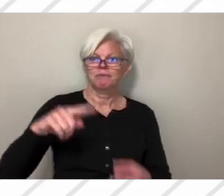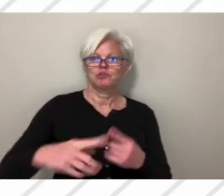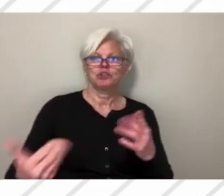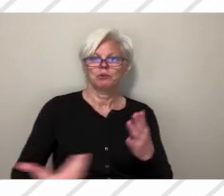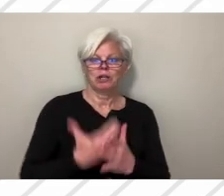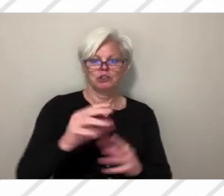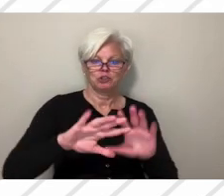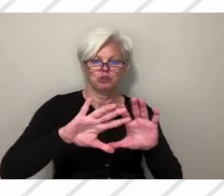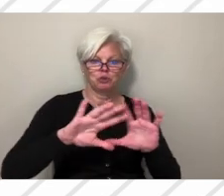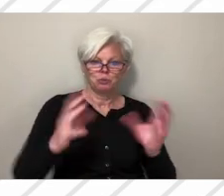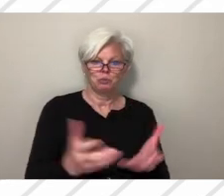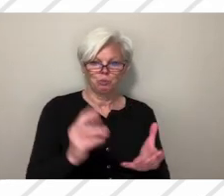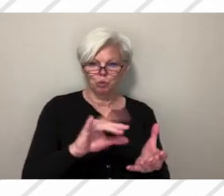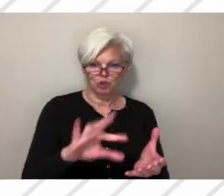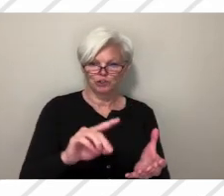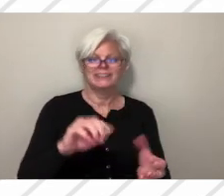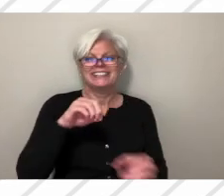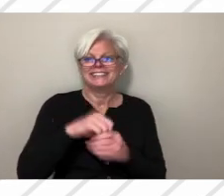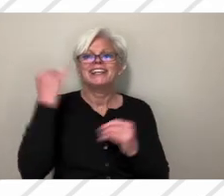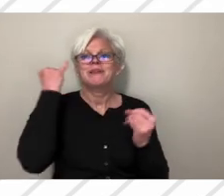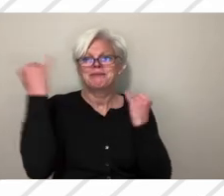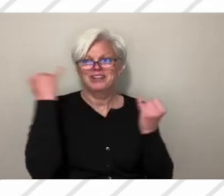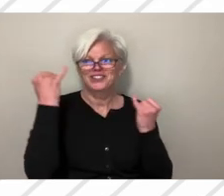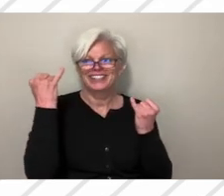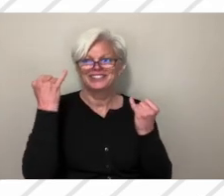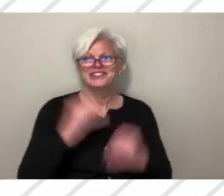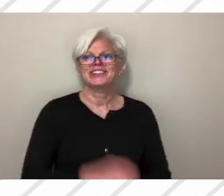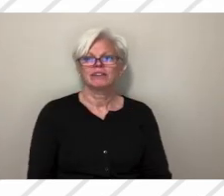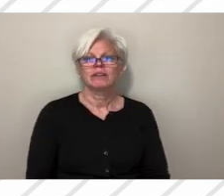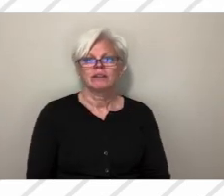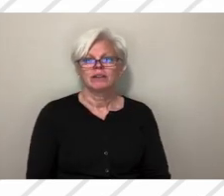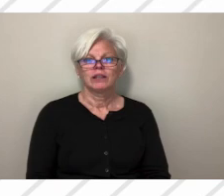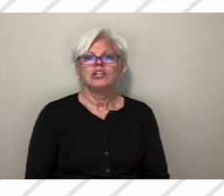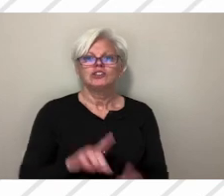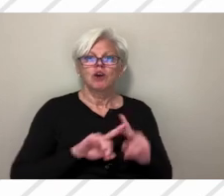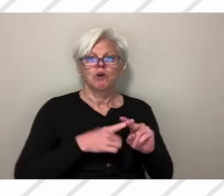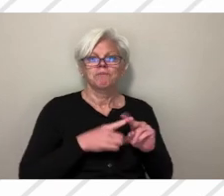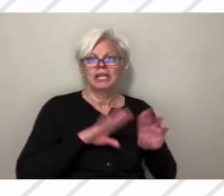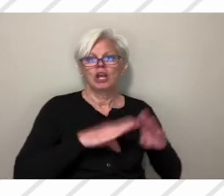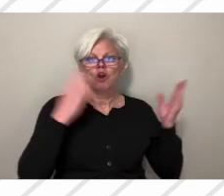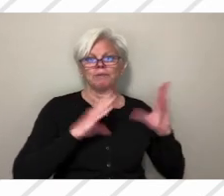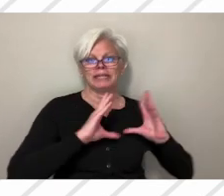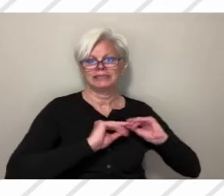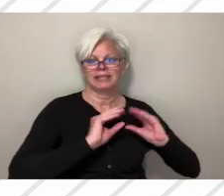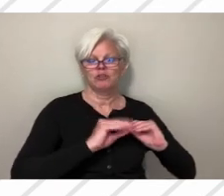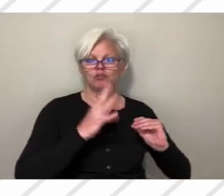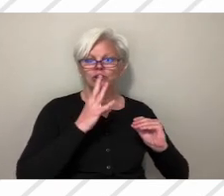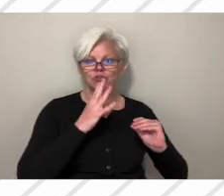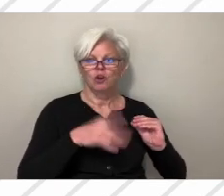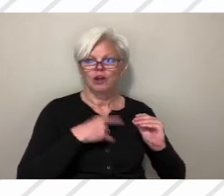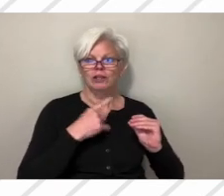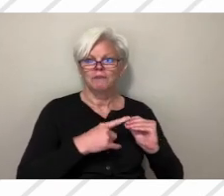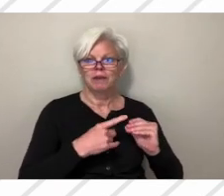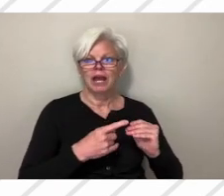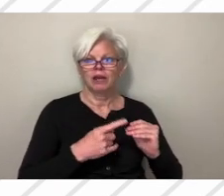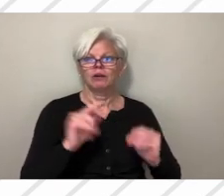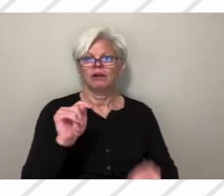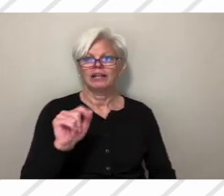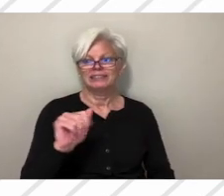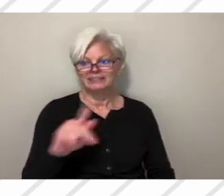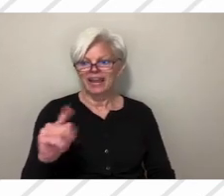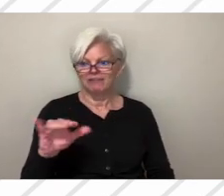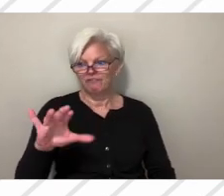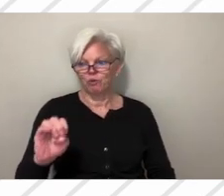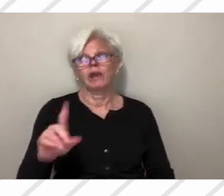imagination." And so our beginning plenary talked a lot about a task force, which I'm so